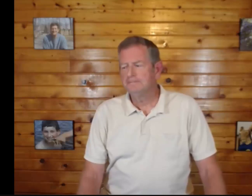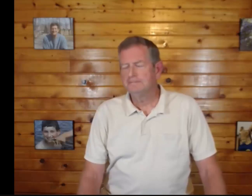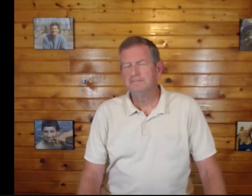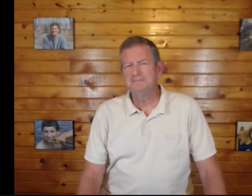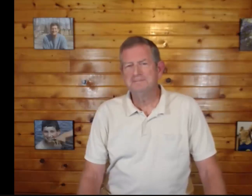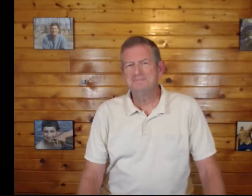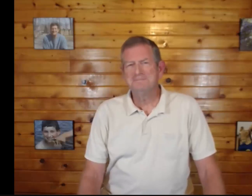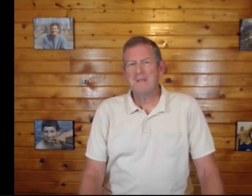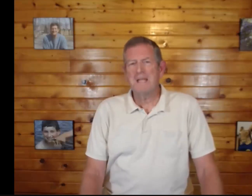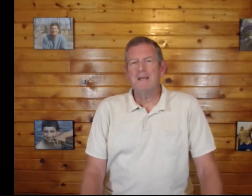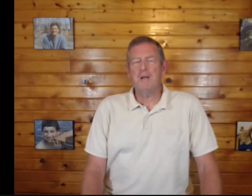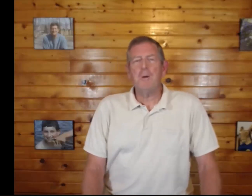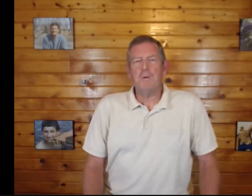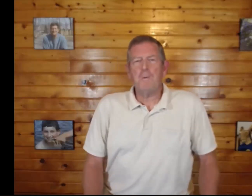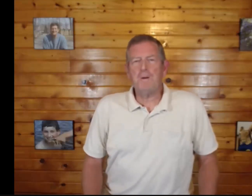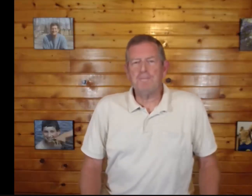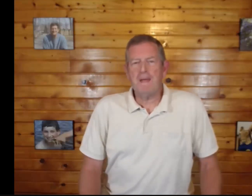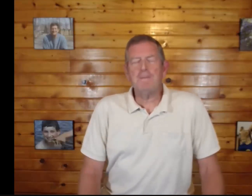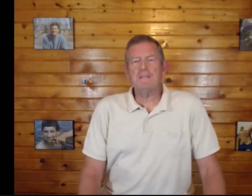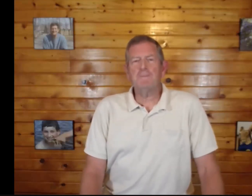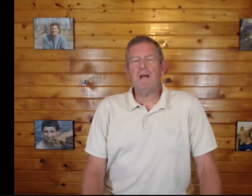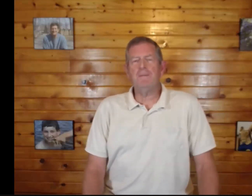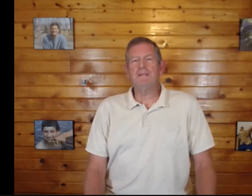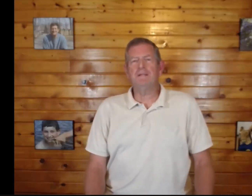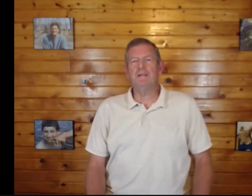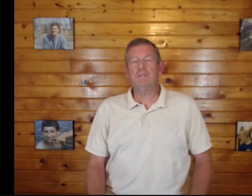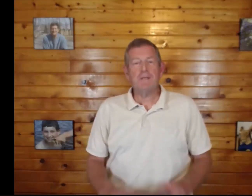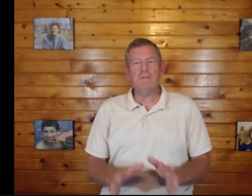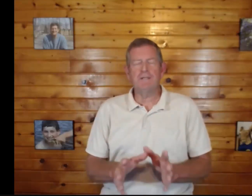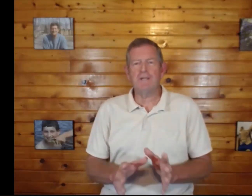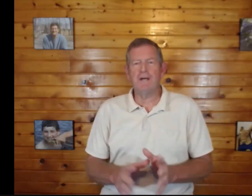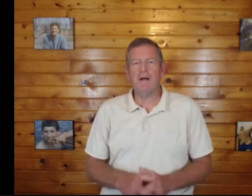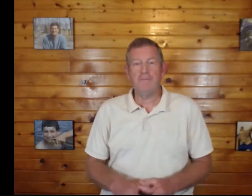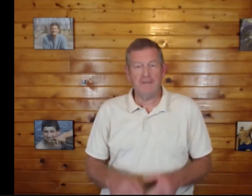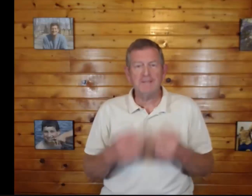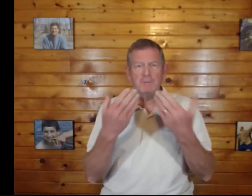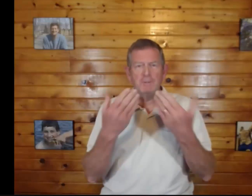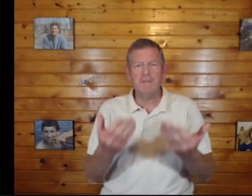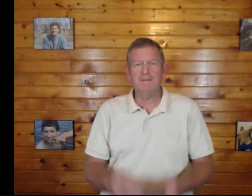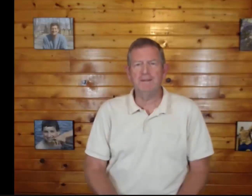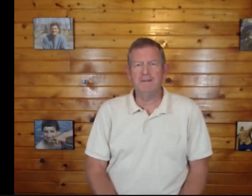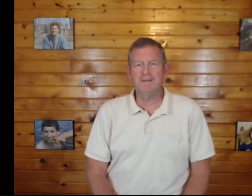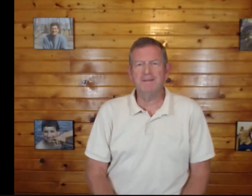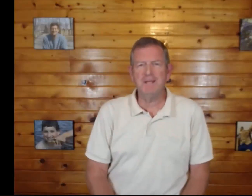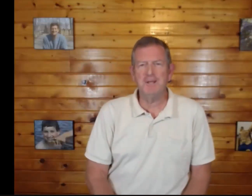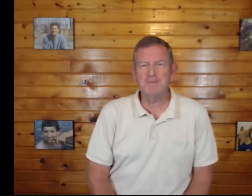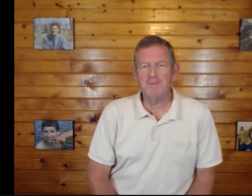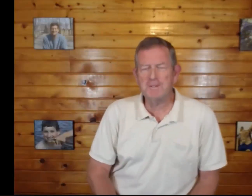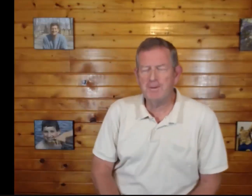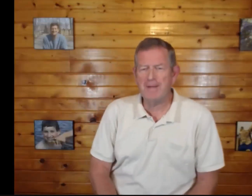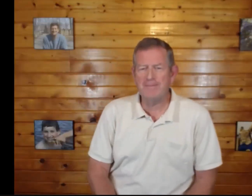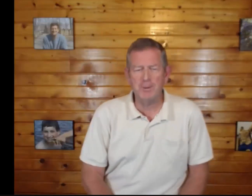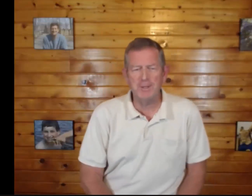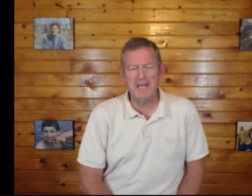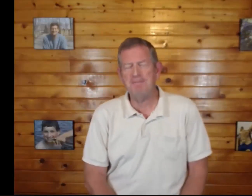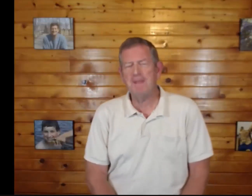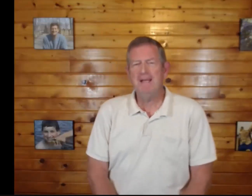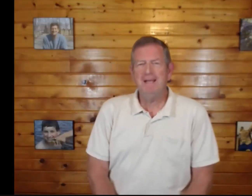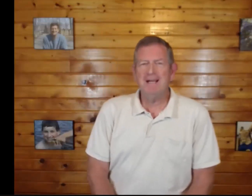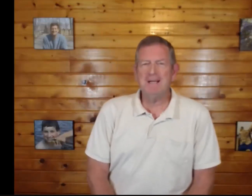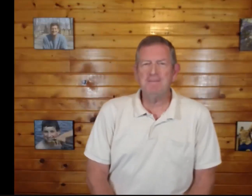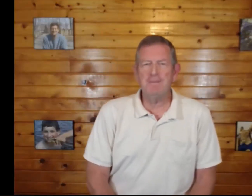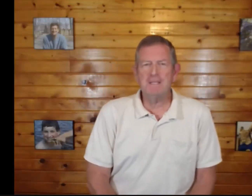ahead. Hello and welcome. I'd like to make some comments, especially to start off. And yes, I do speak English for those of you who haven't heard it